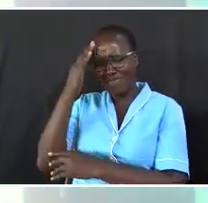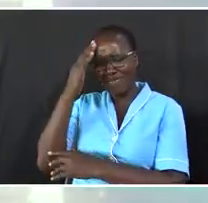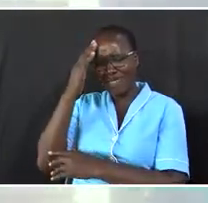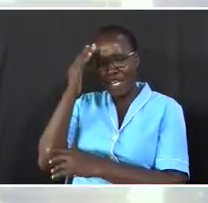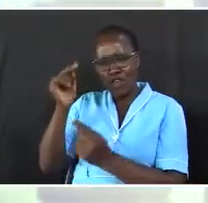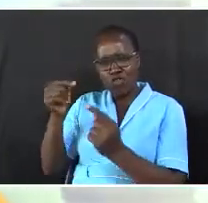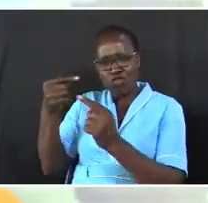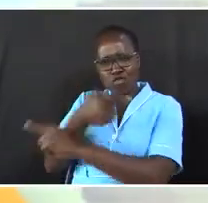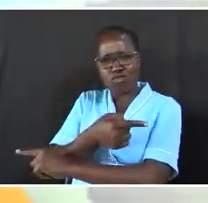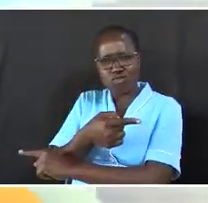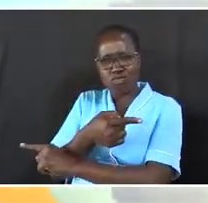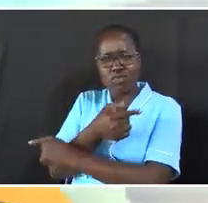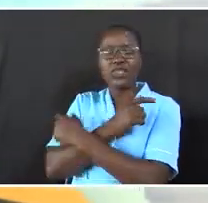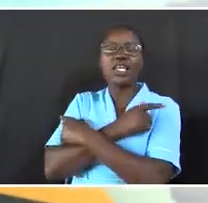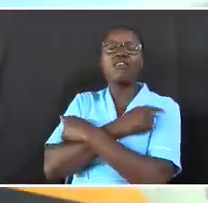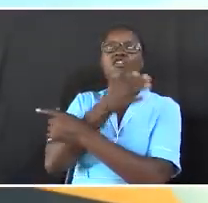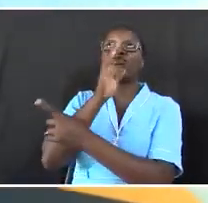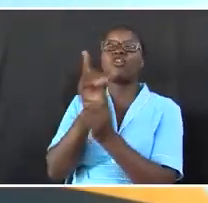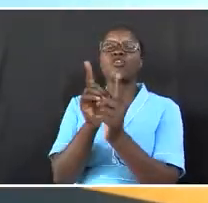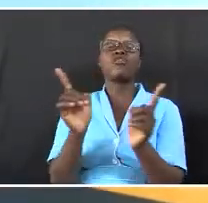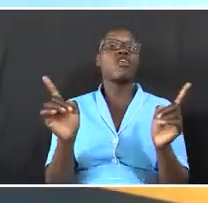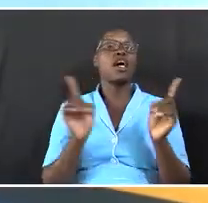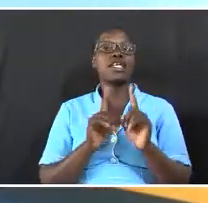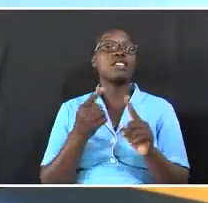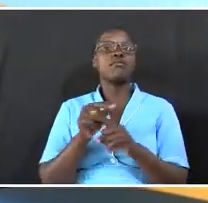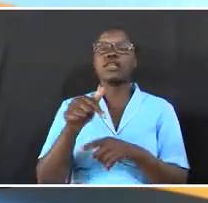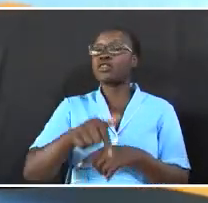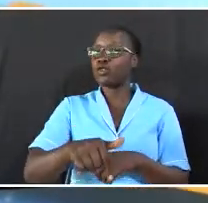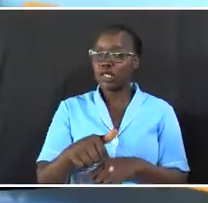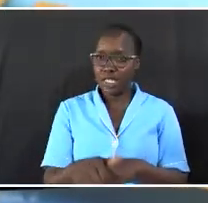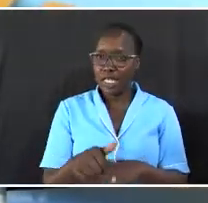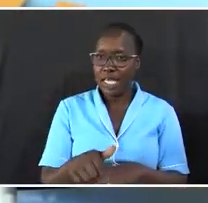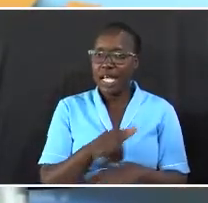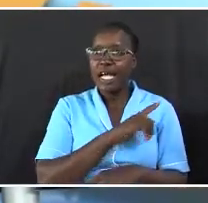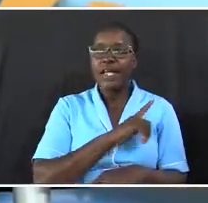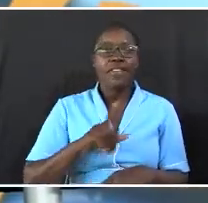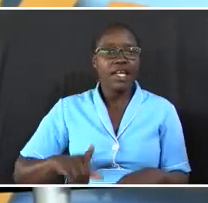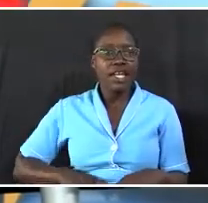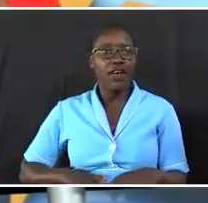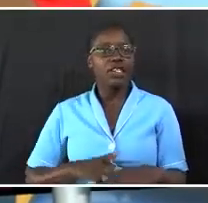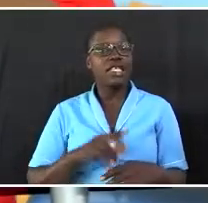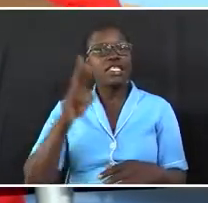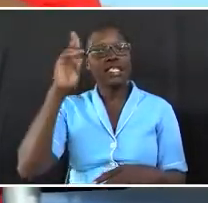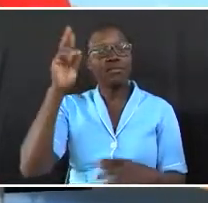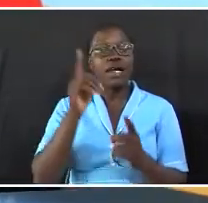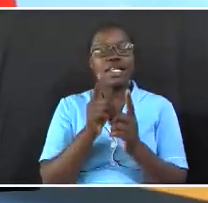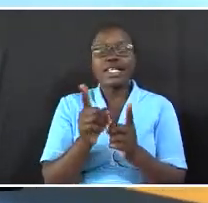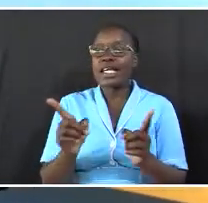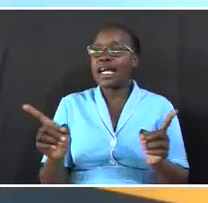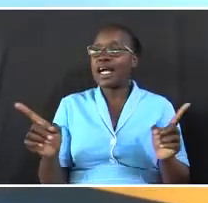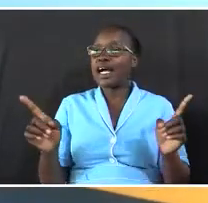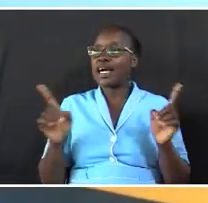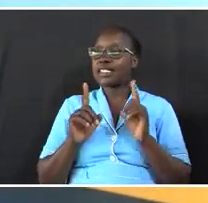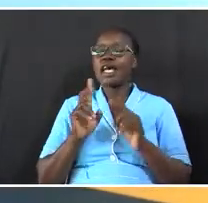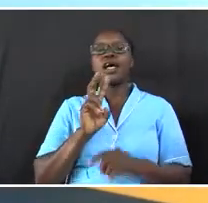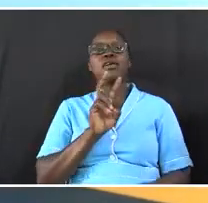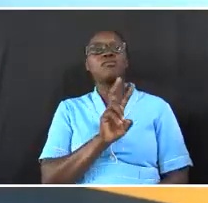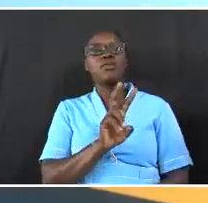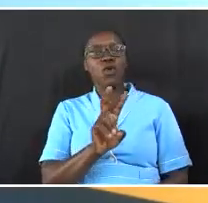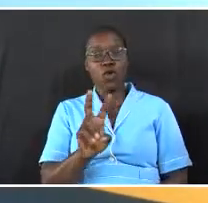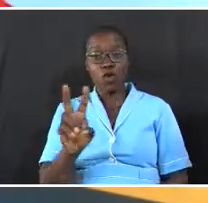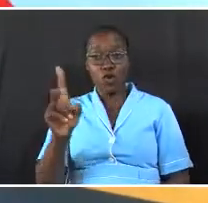misinterpret the love of God for us. But this day, the Lord is reminding us,